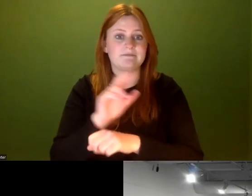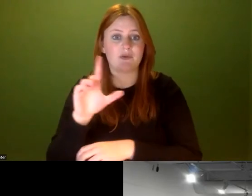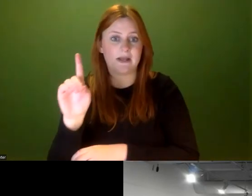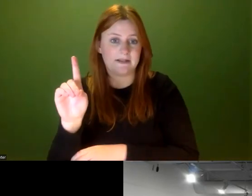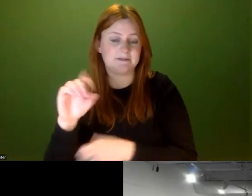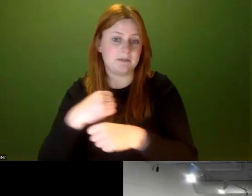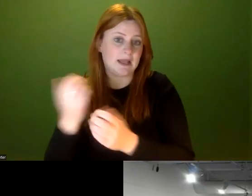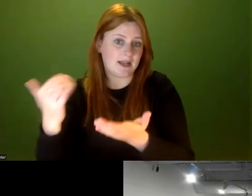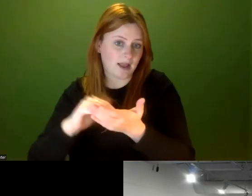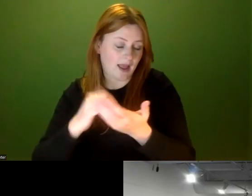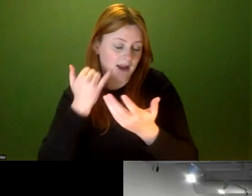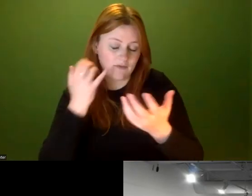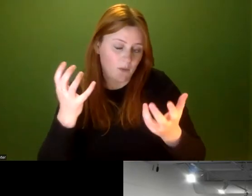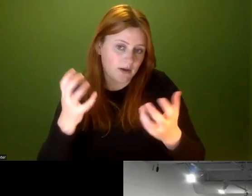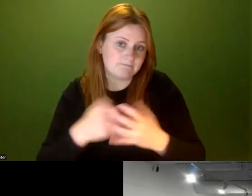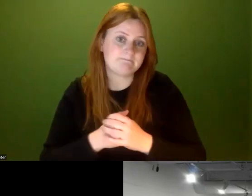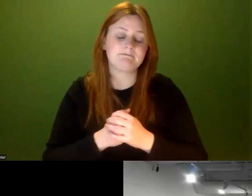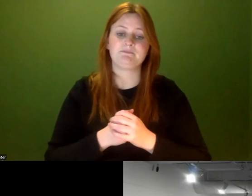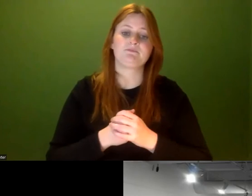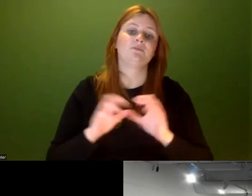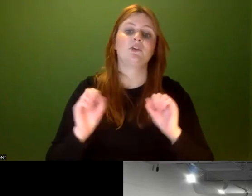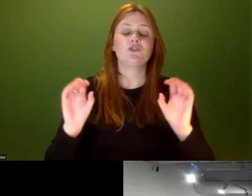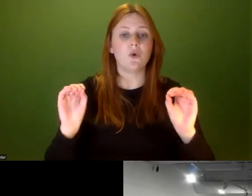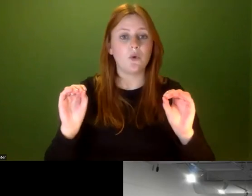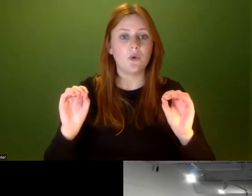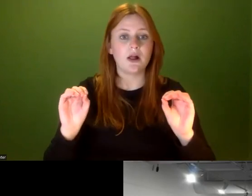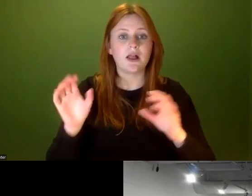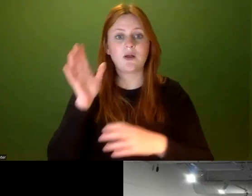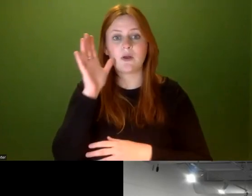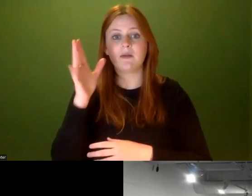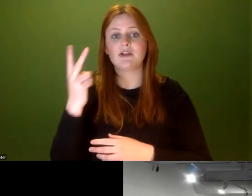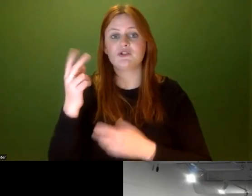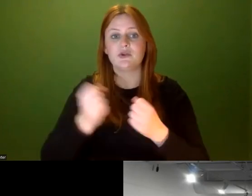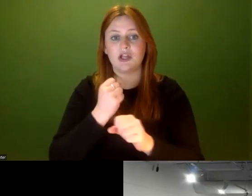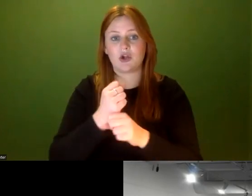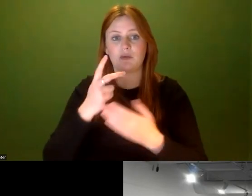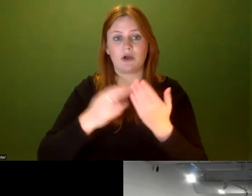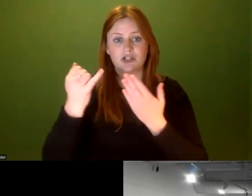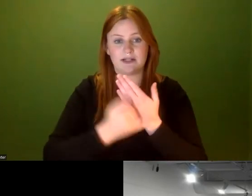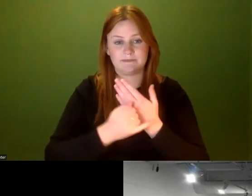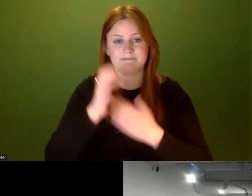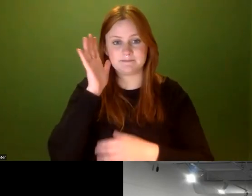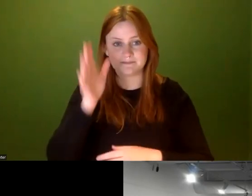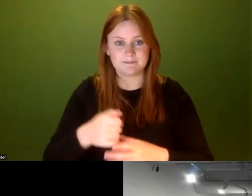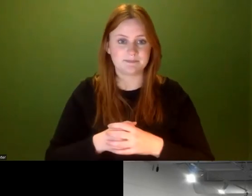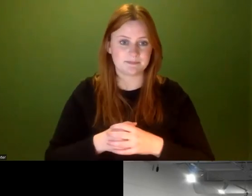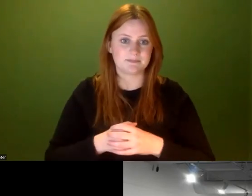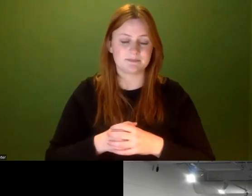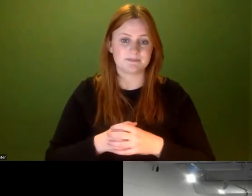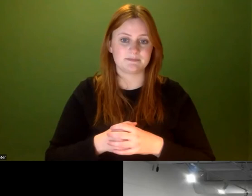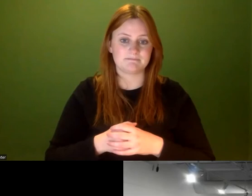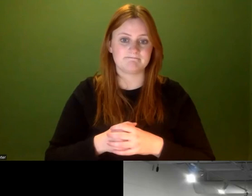So that's it's going to be a 2-year project at least. So that's what's